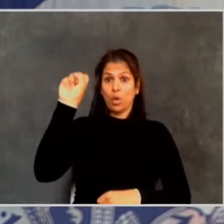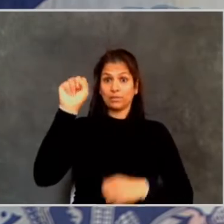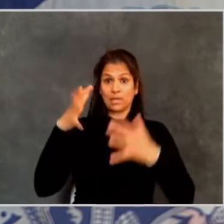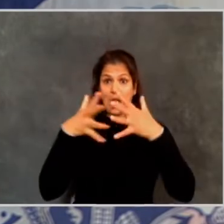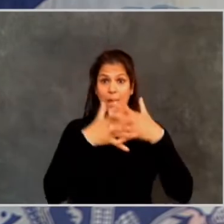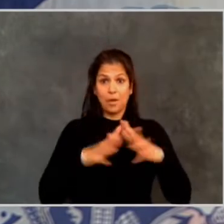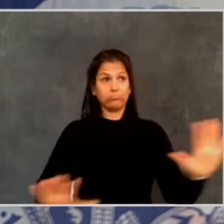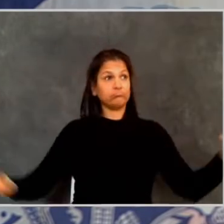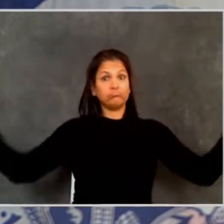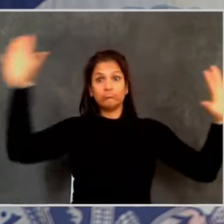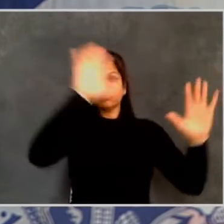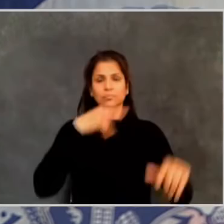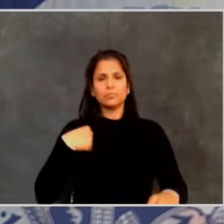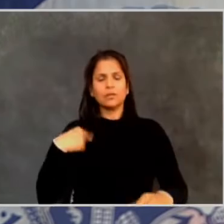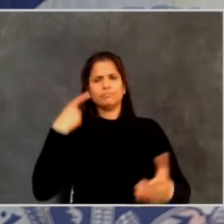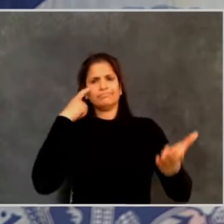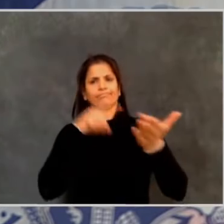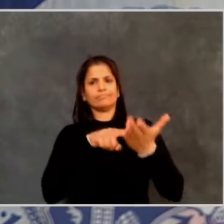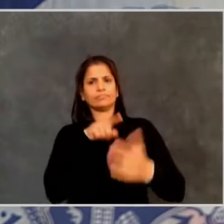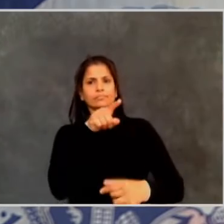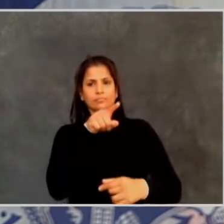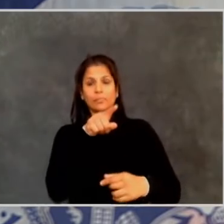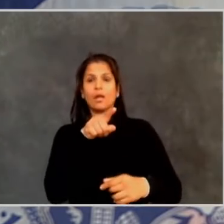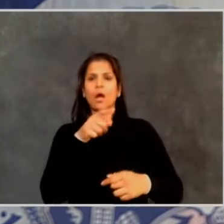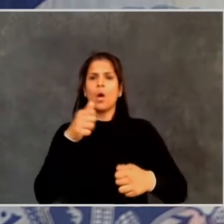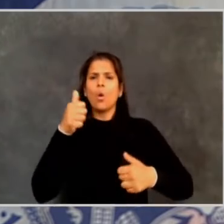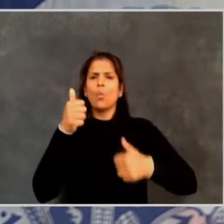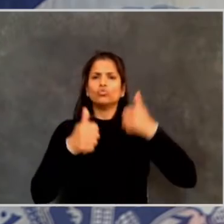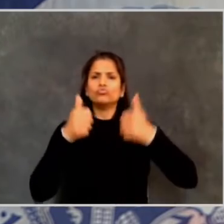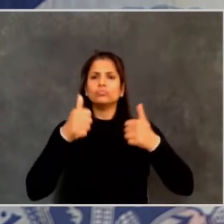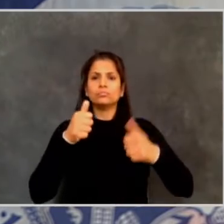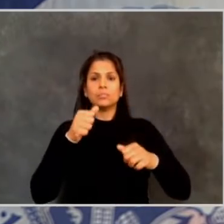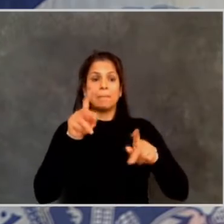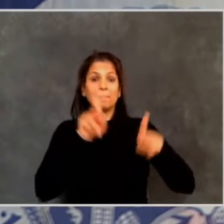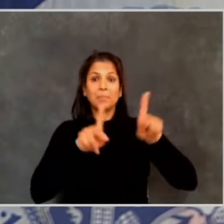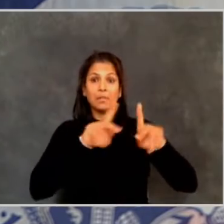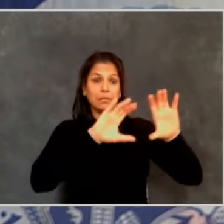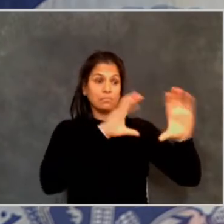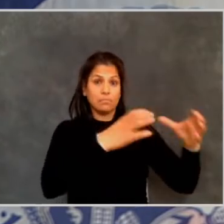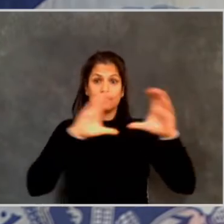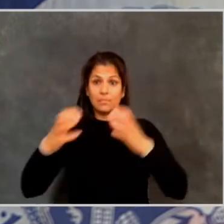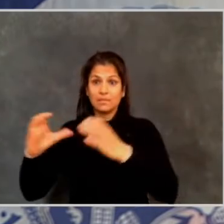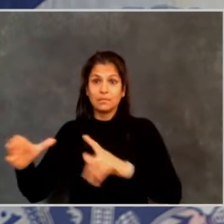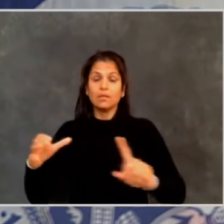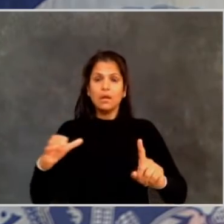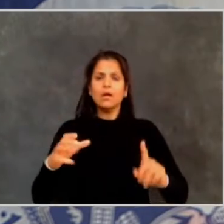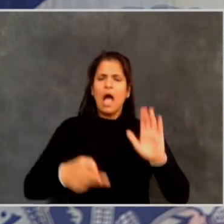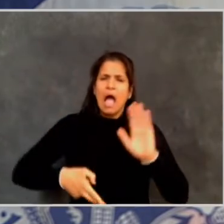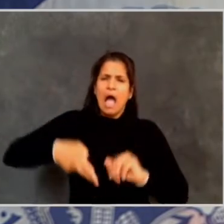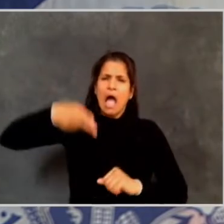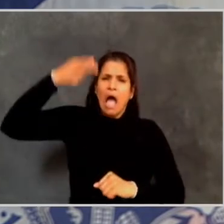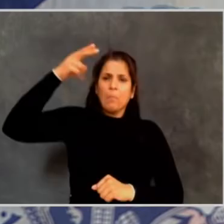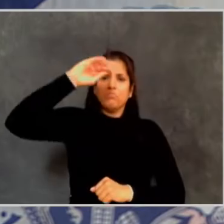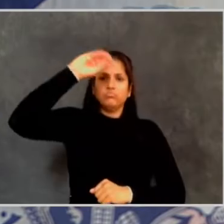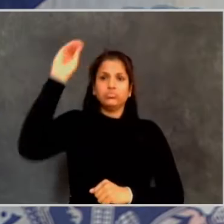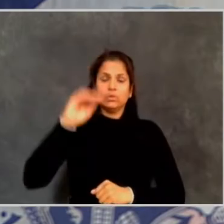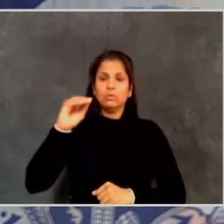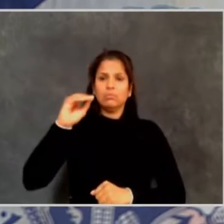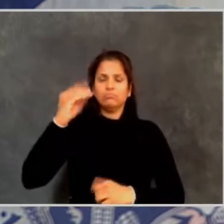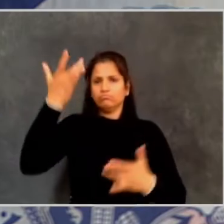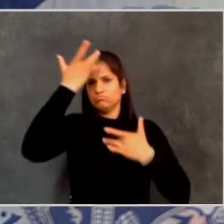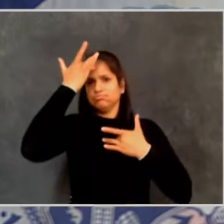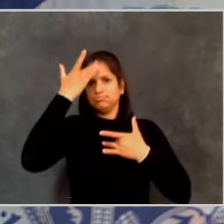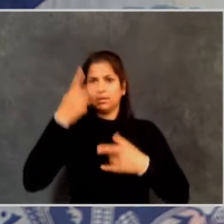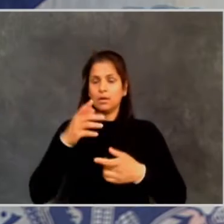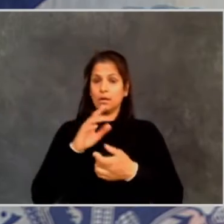she has been for her whole life focused on fighting healthcare disparities and with an obvious focus on the